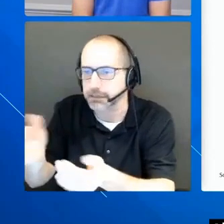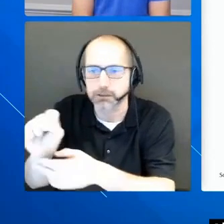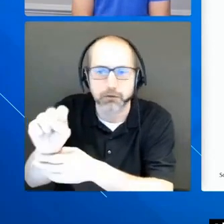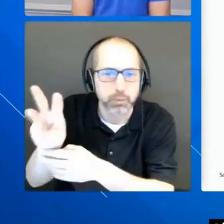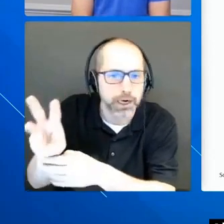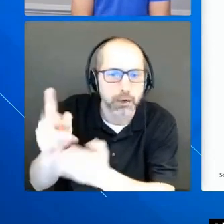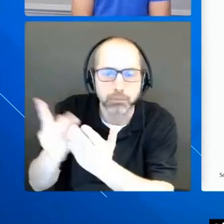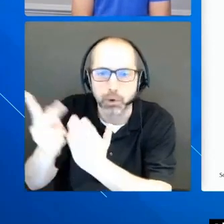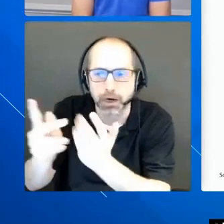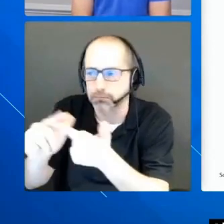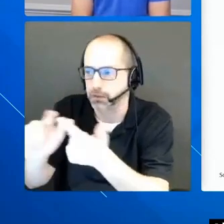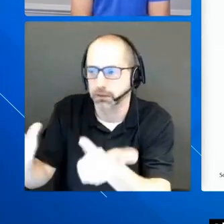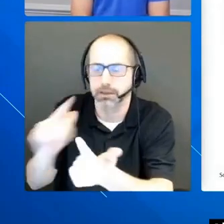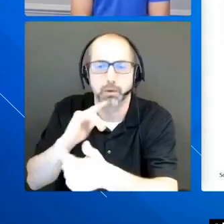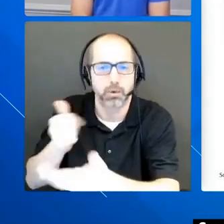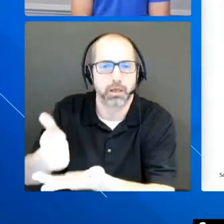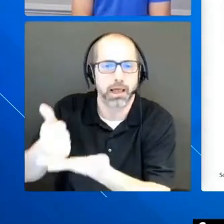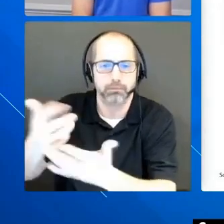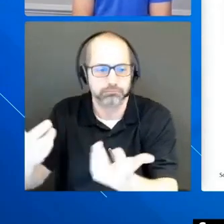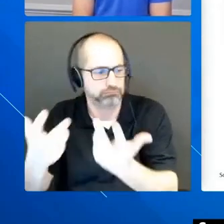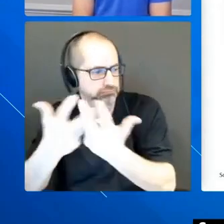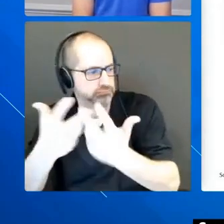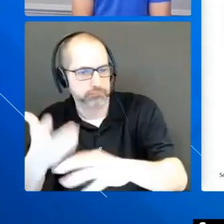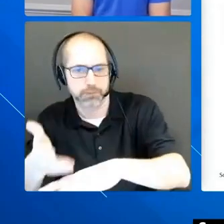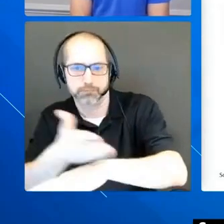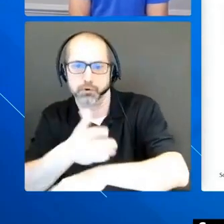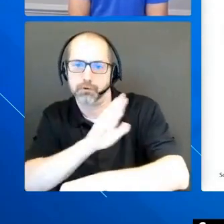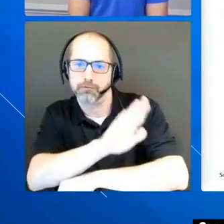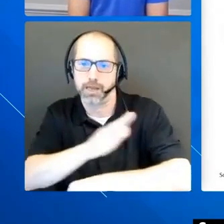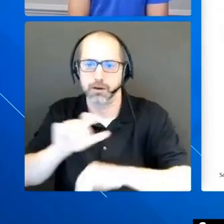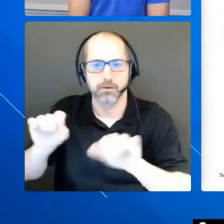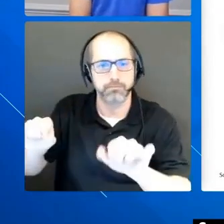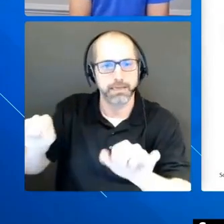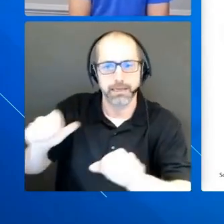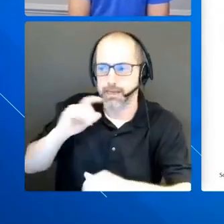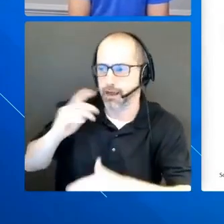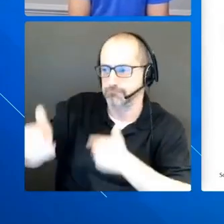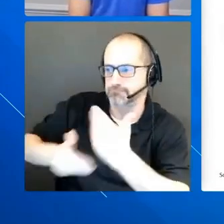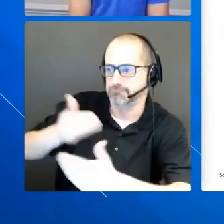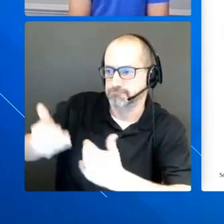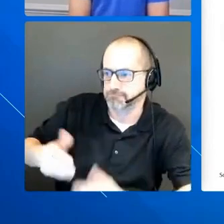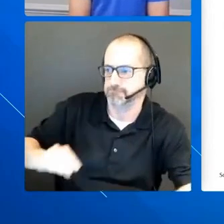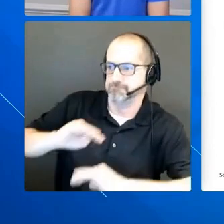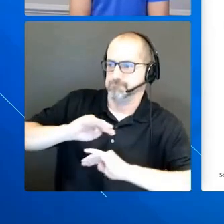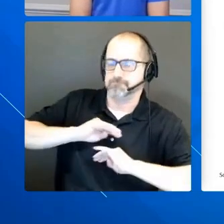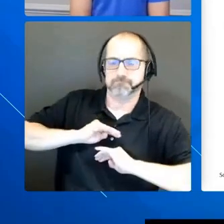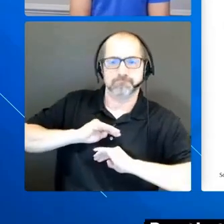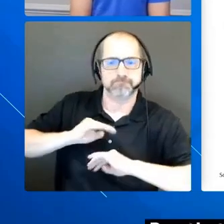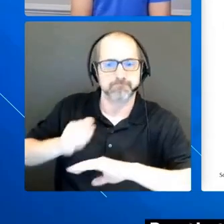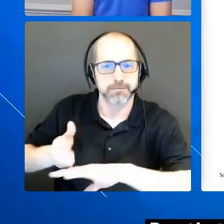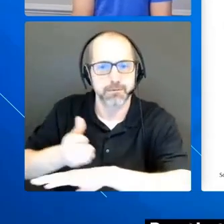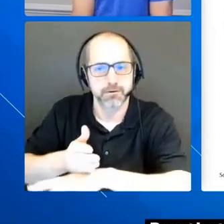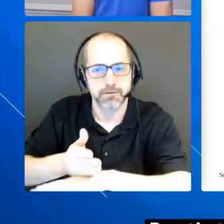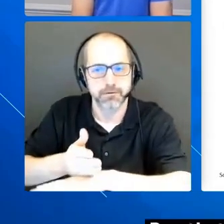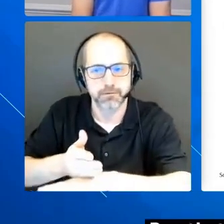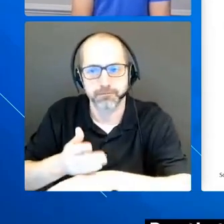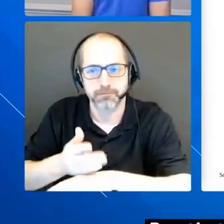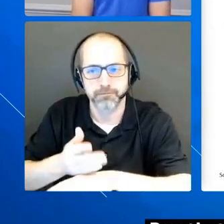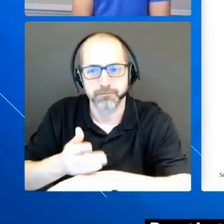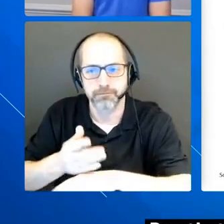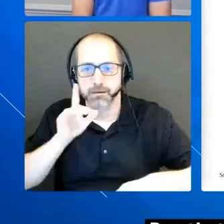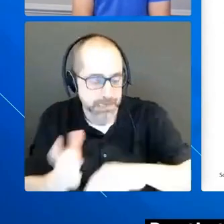increase, maintain, or improve the functional capabilities of somebody with disabilities, of a person with disabilities. Prosthetics,